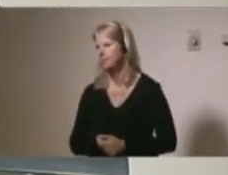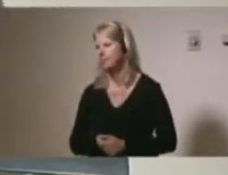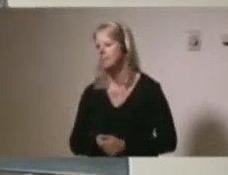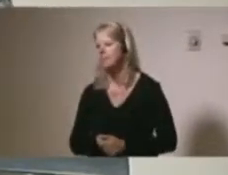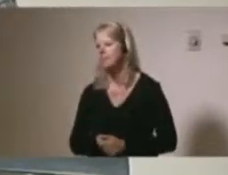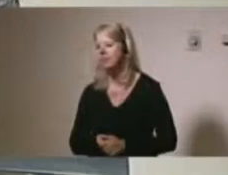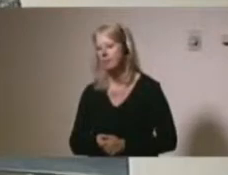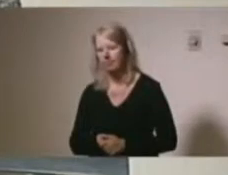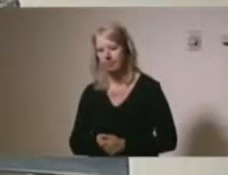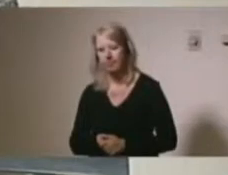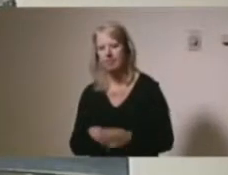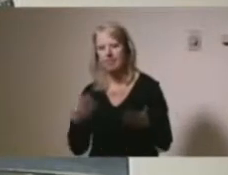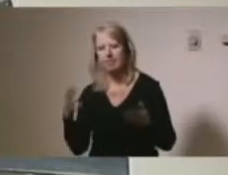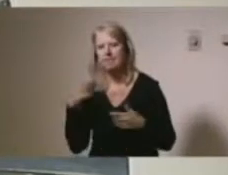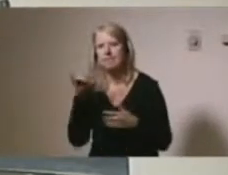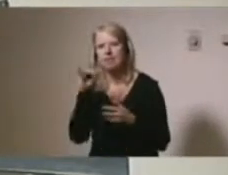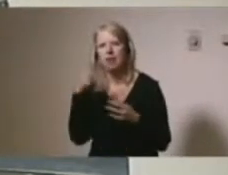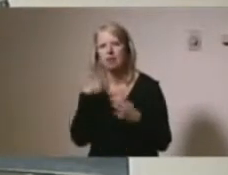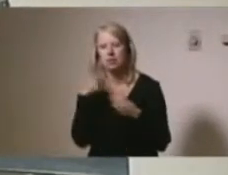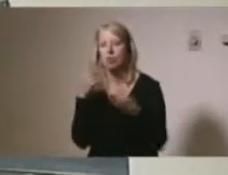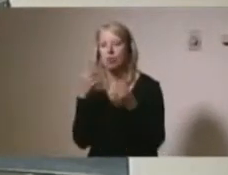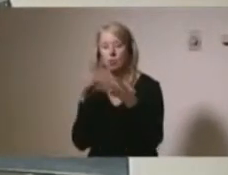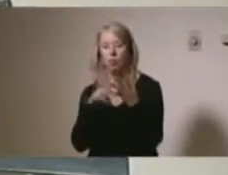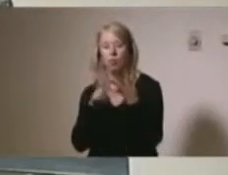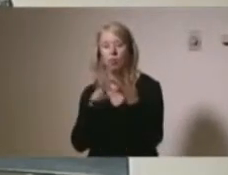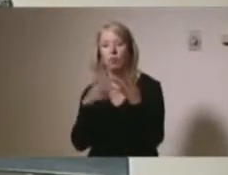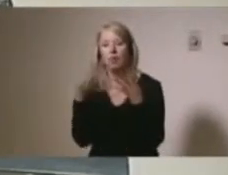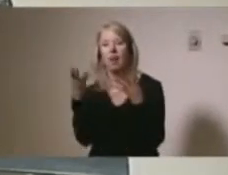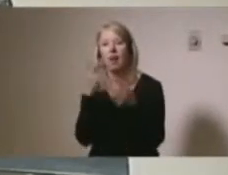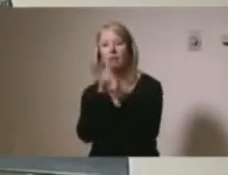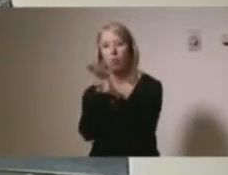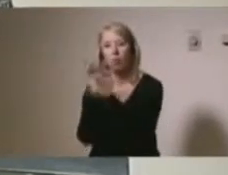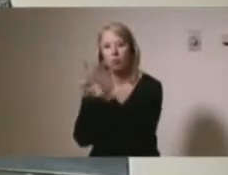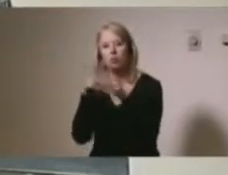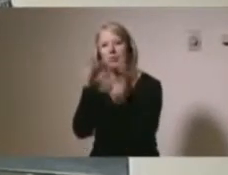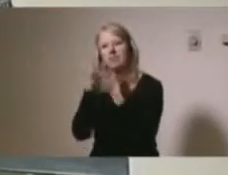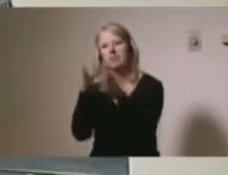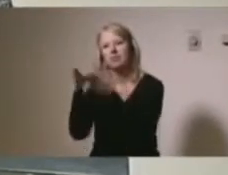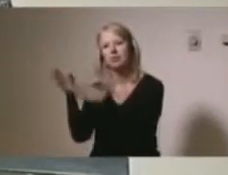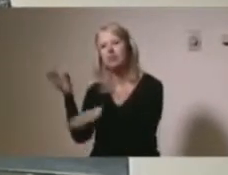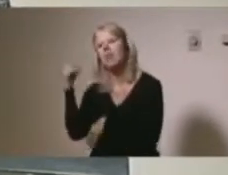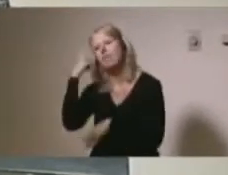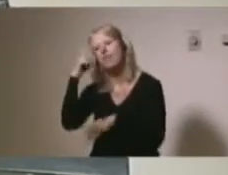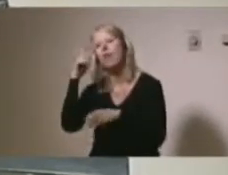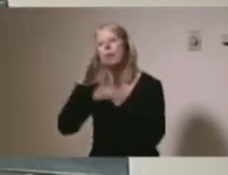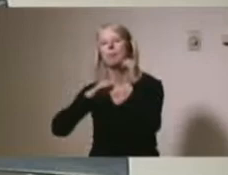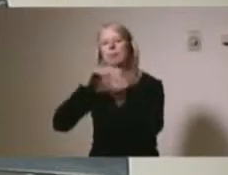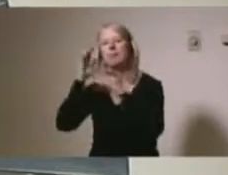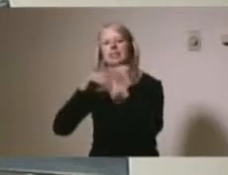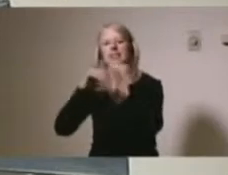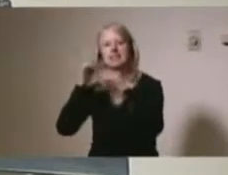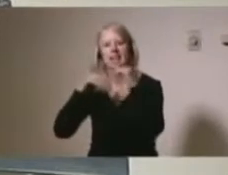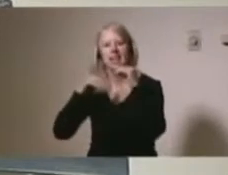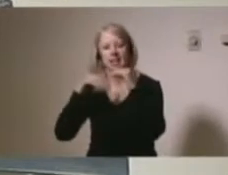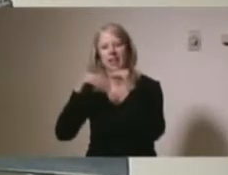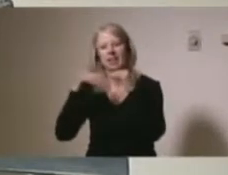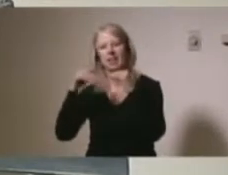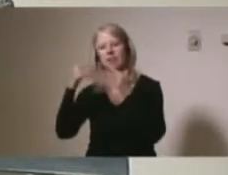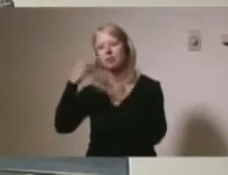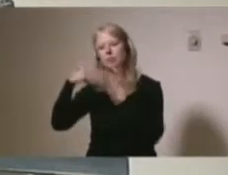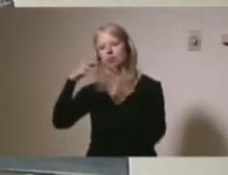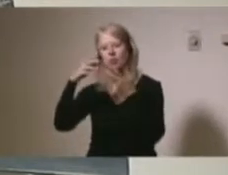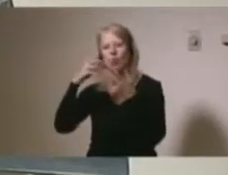We also provide loans to individuals for the construction of social housing.